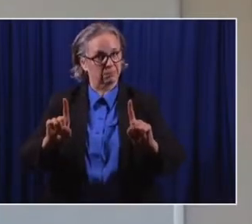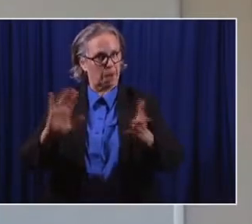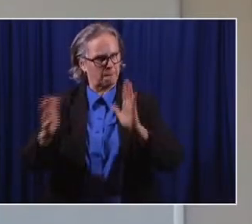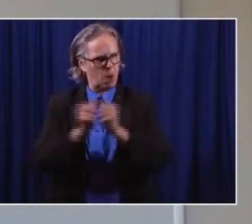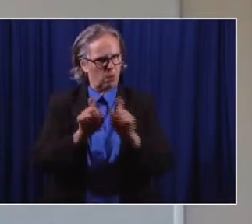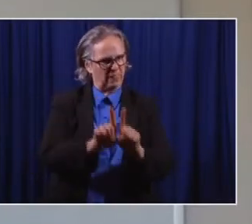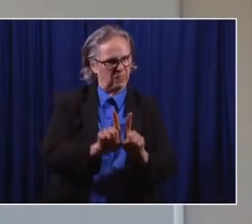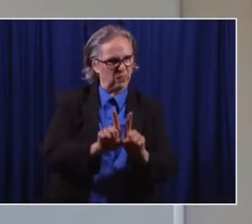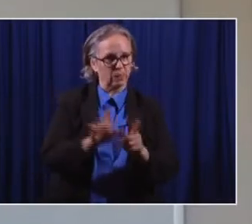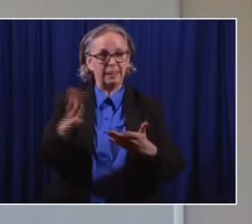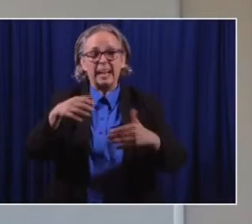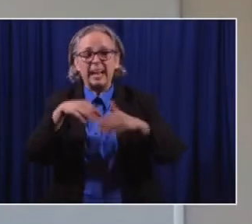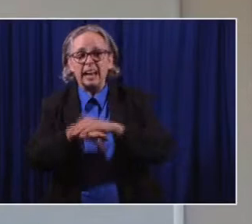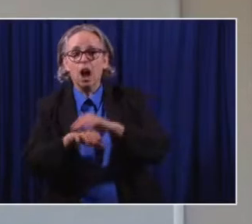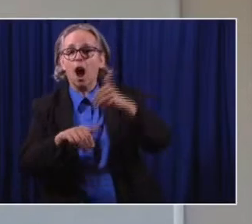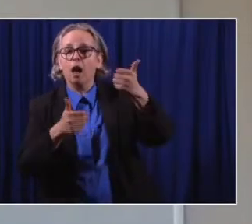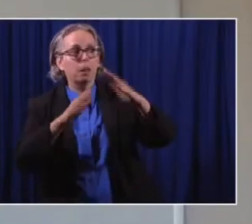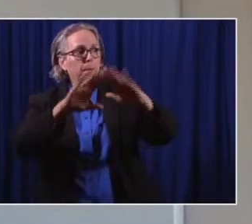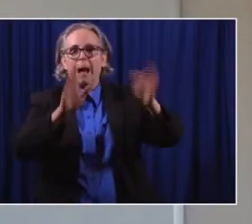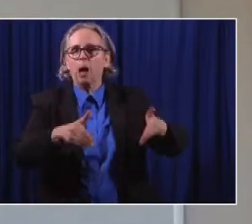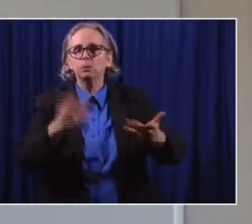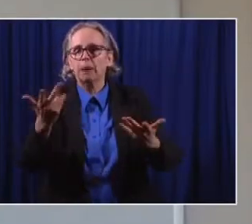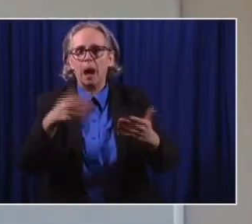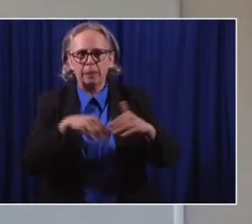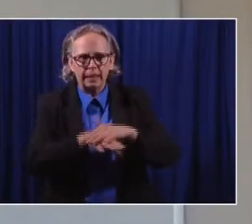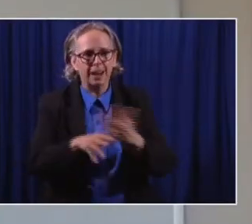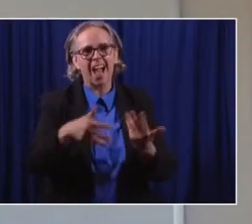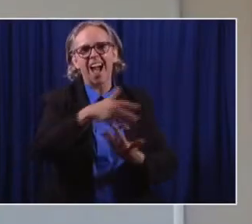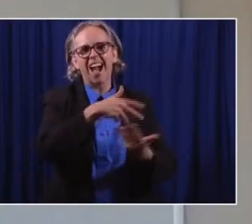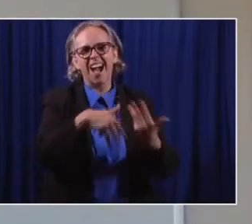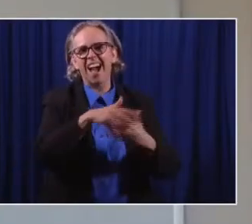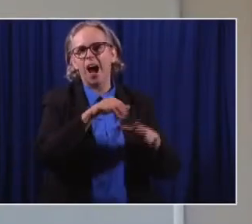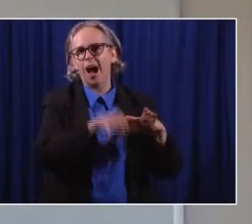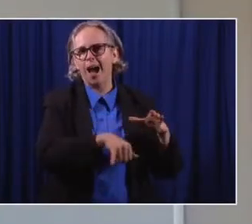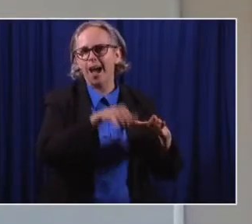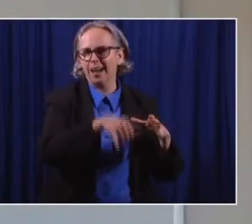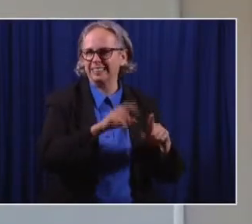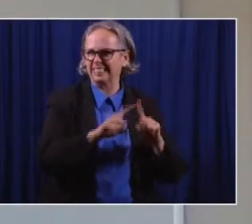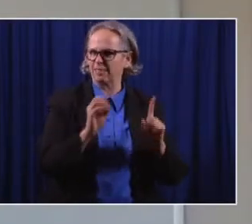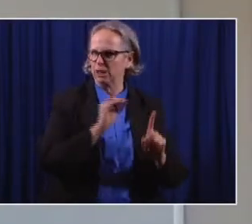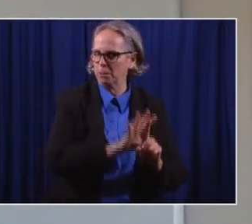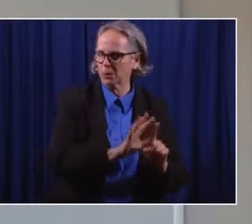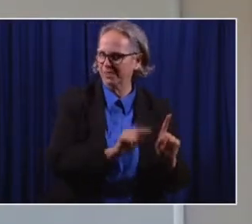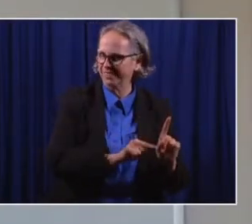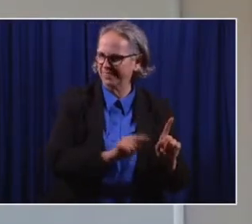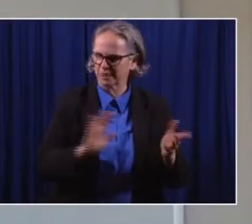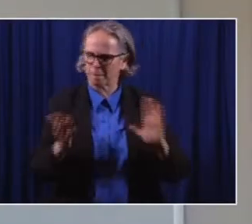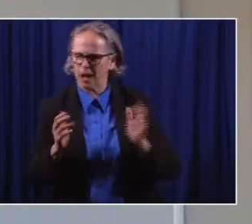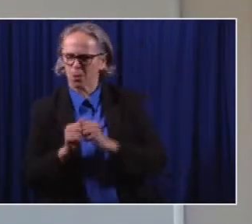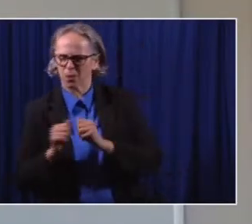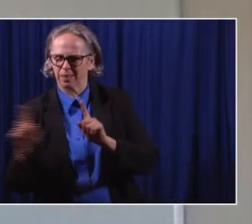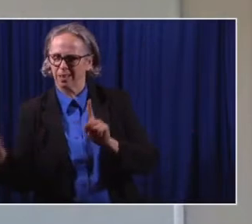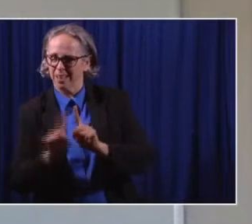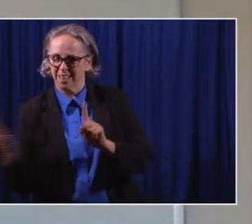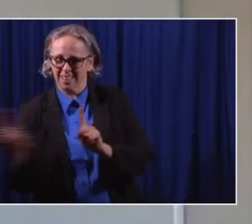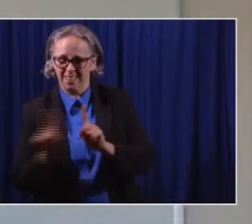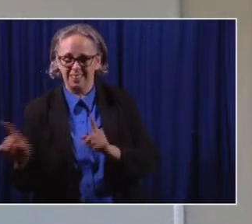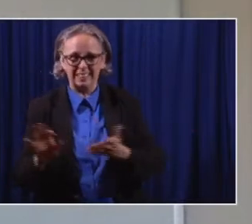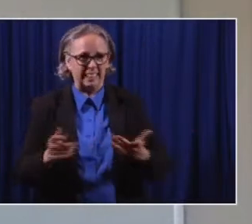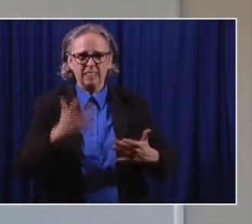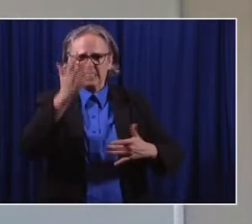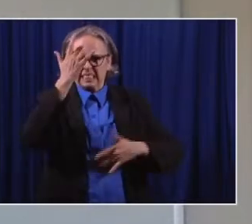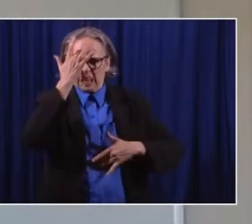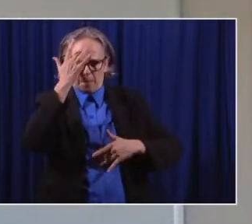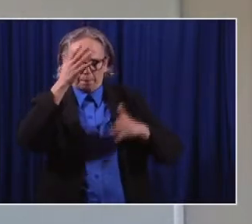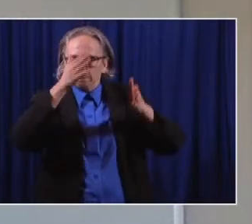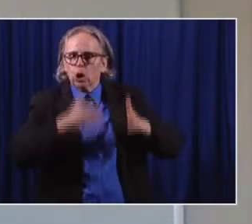household, that's a different type of exposure, especially if the case lived there. So those are all the factors that contribute to that